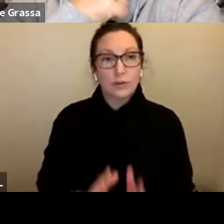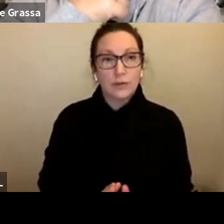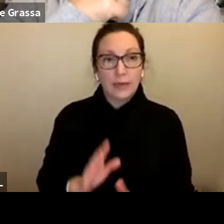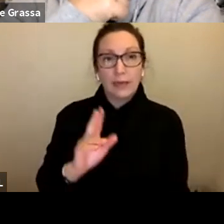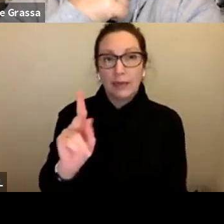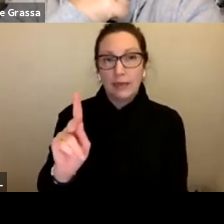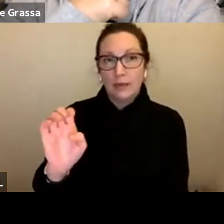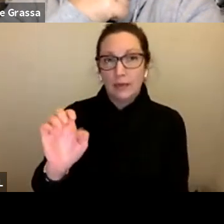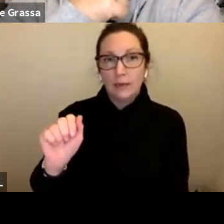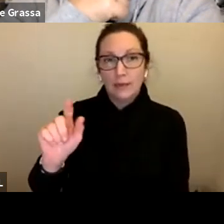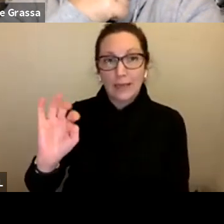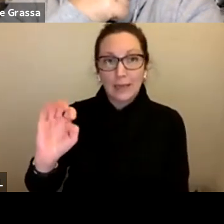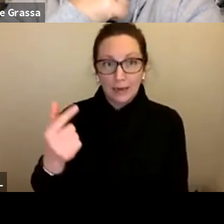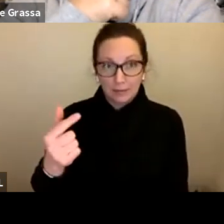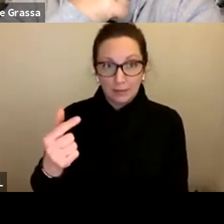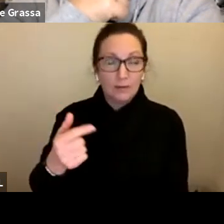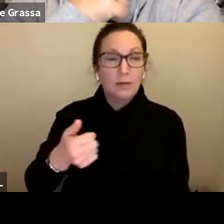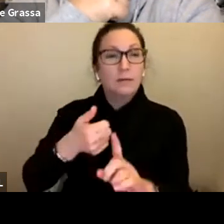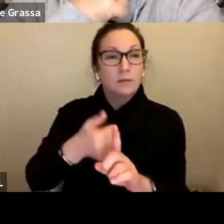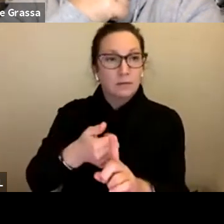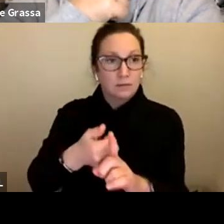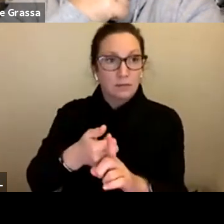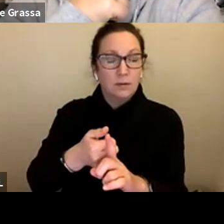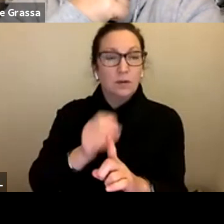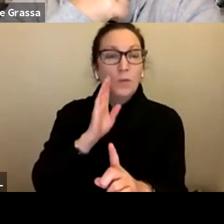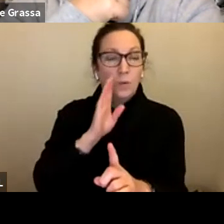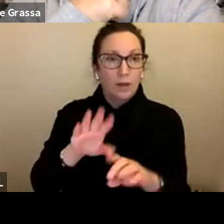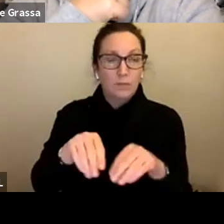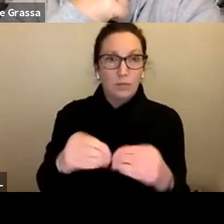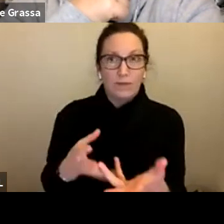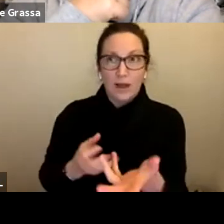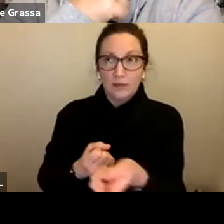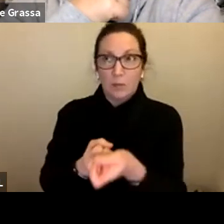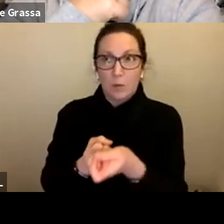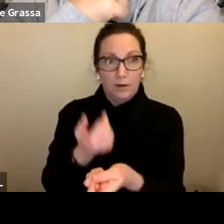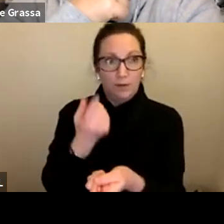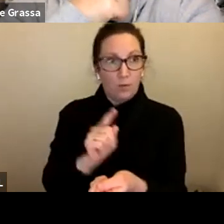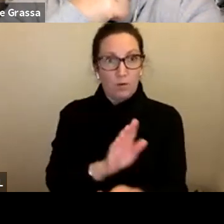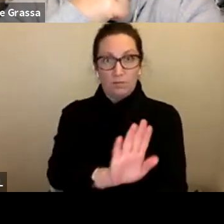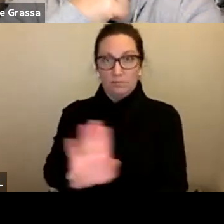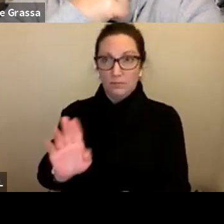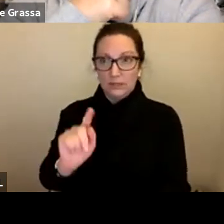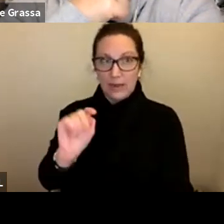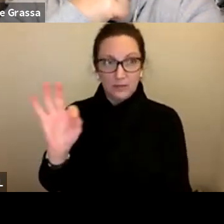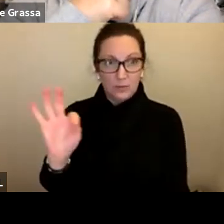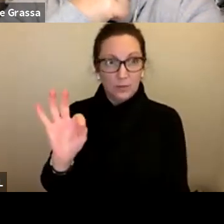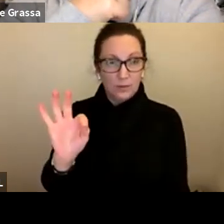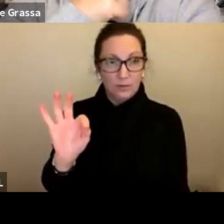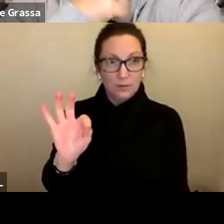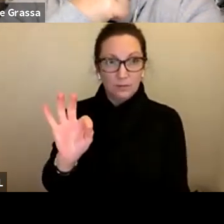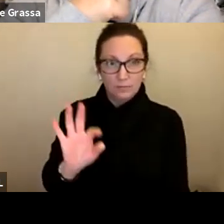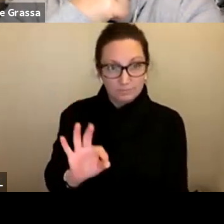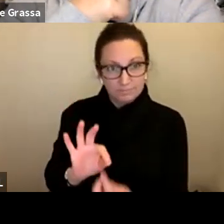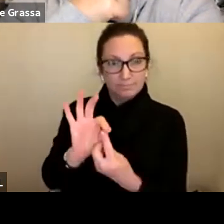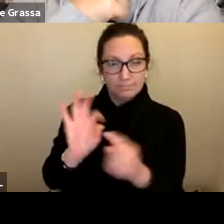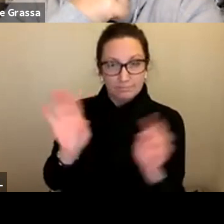He will provide support to the task force exclusively